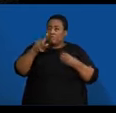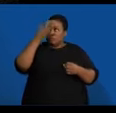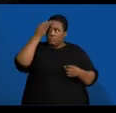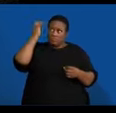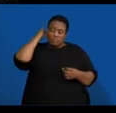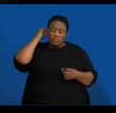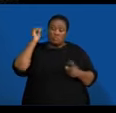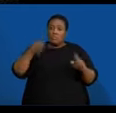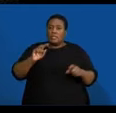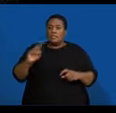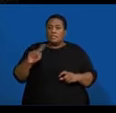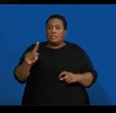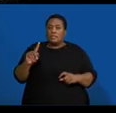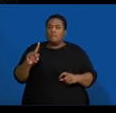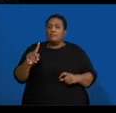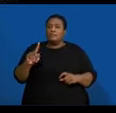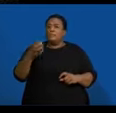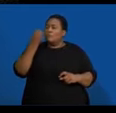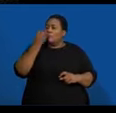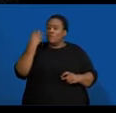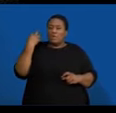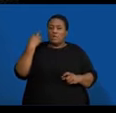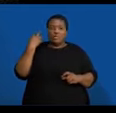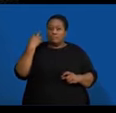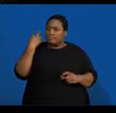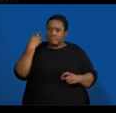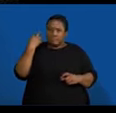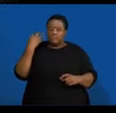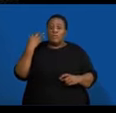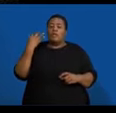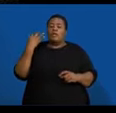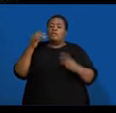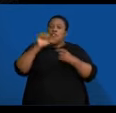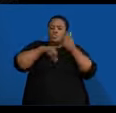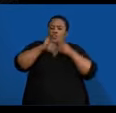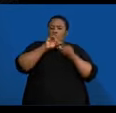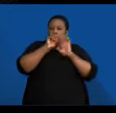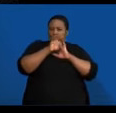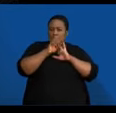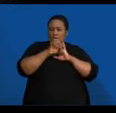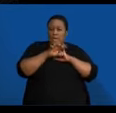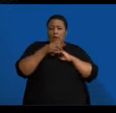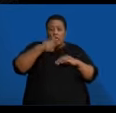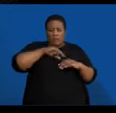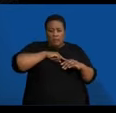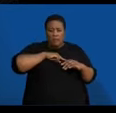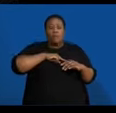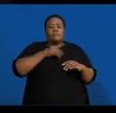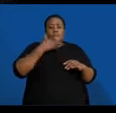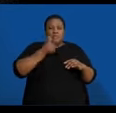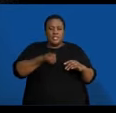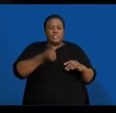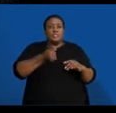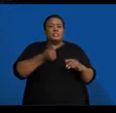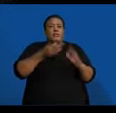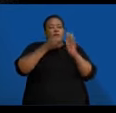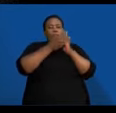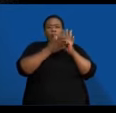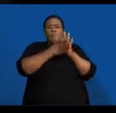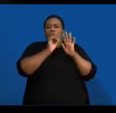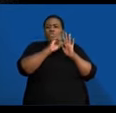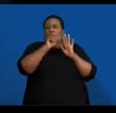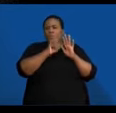is please don't forget to post your questions on our social media platforms. Looney told you about wonderful